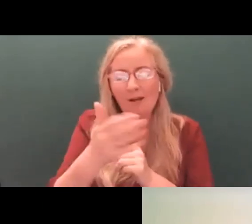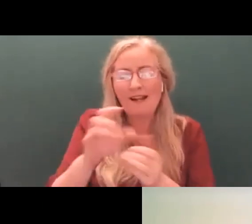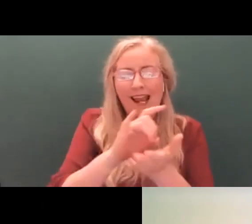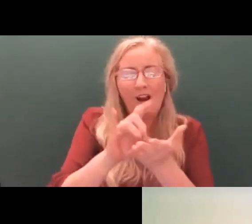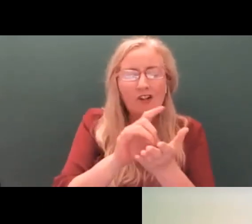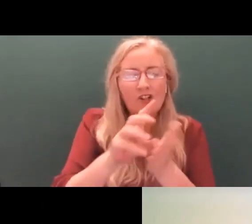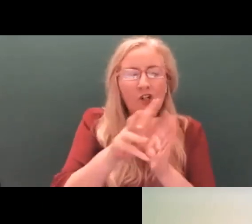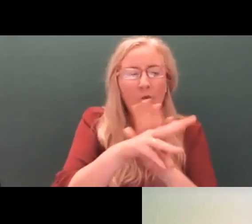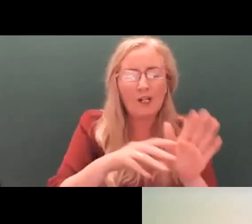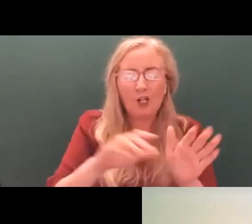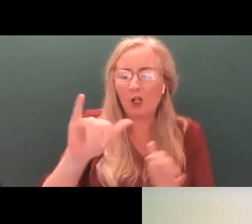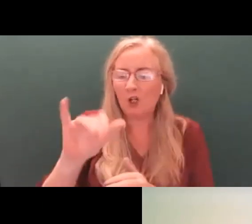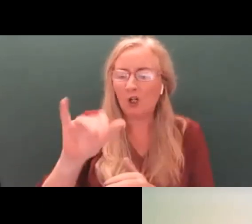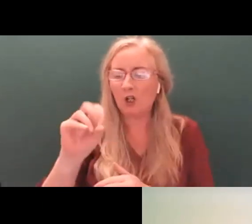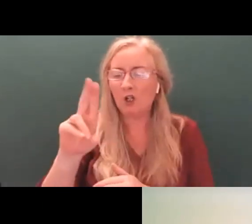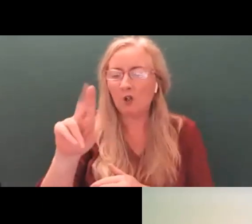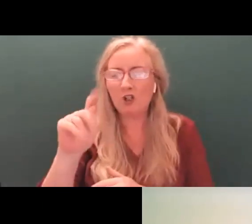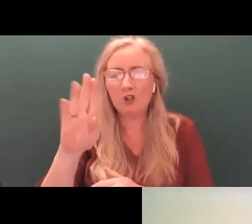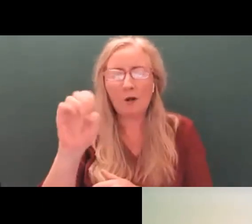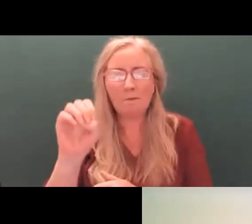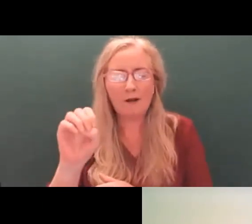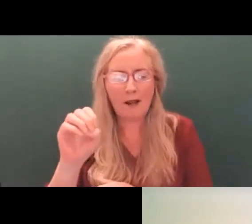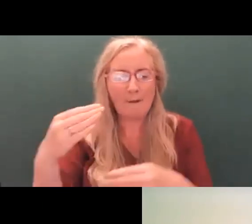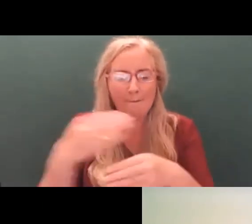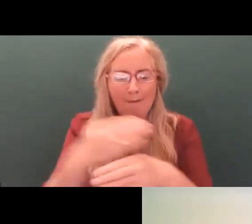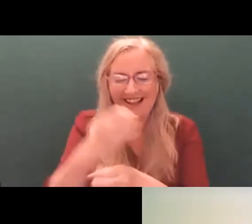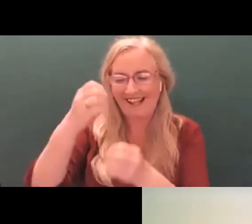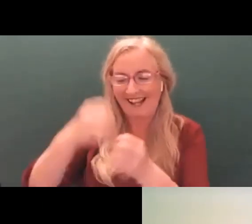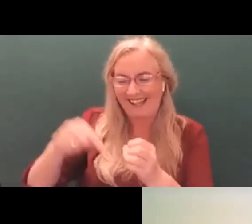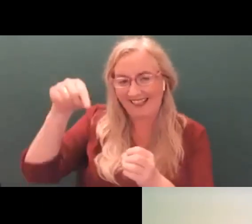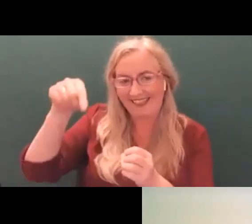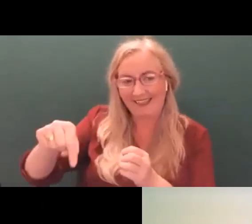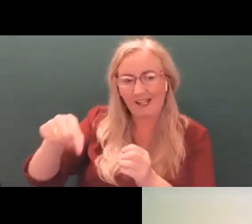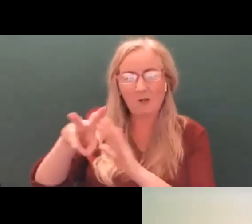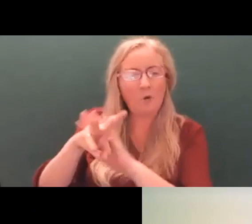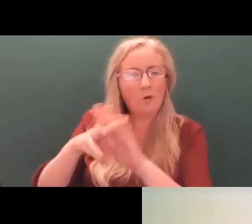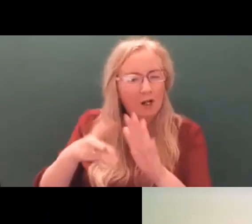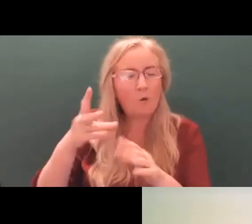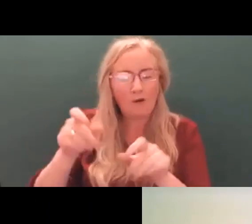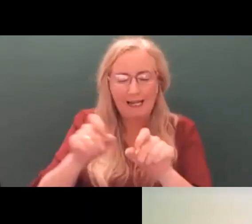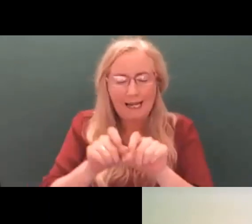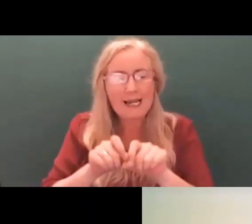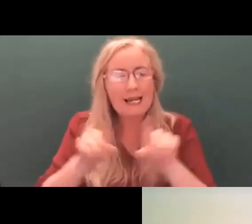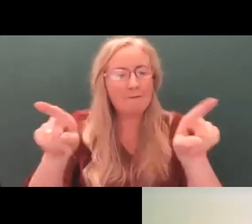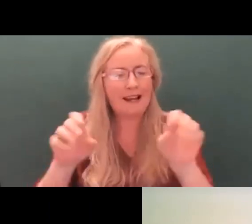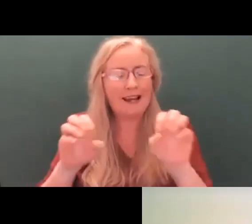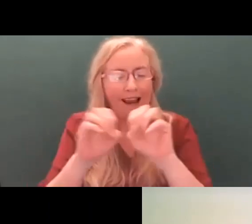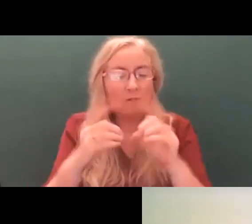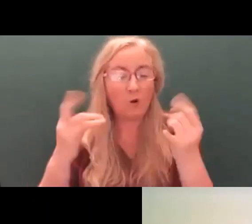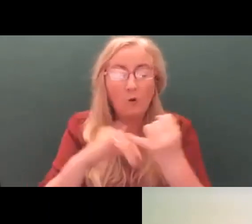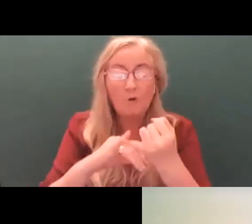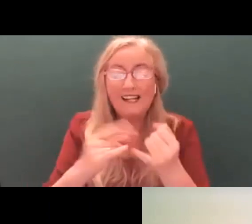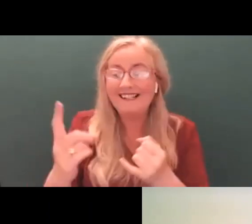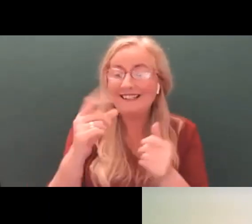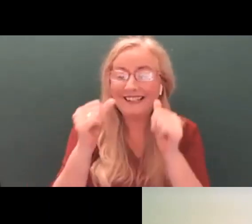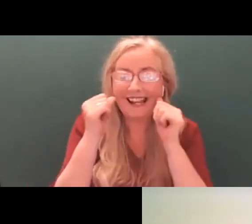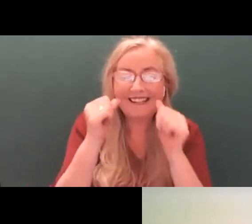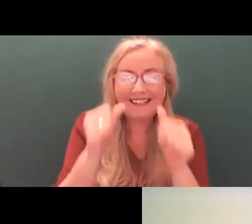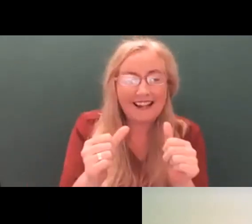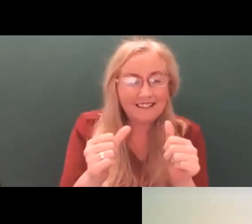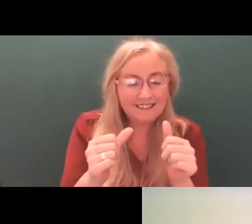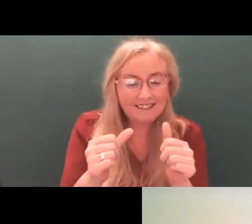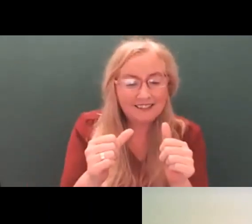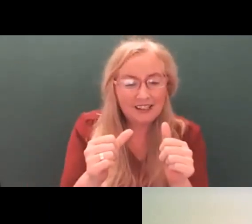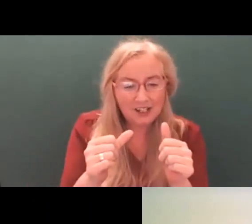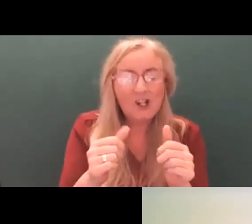YouTube, probably by the end of this week, and we'll be sending an email around to everyone that attended as well, just to